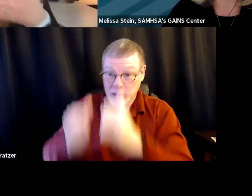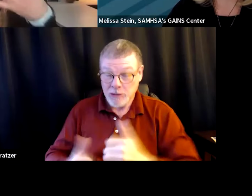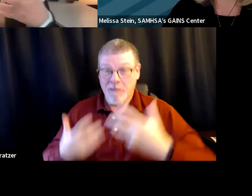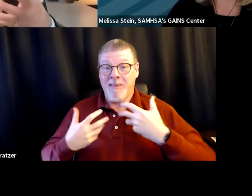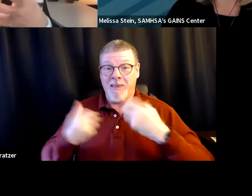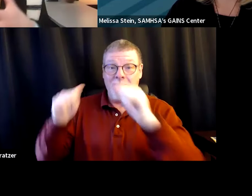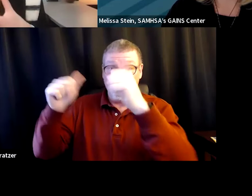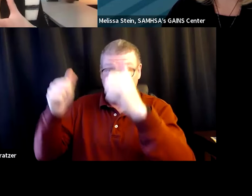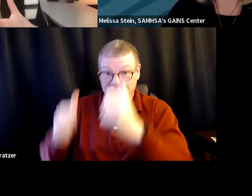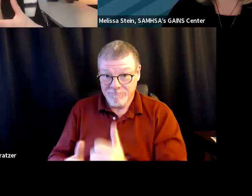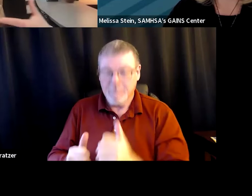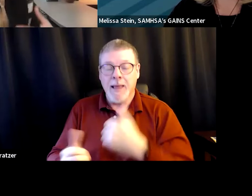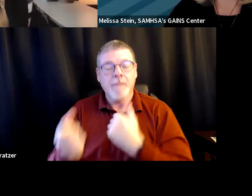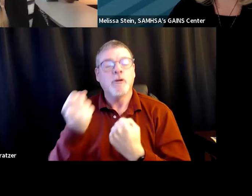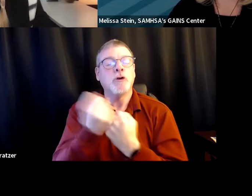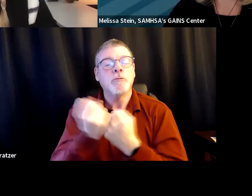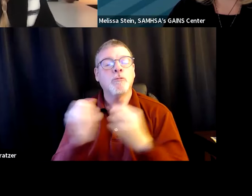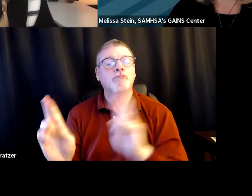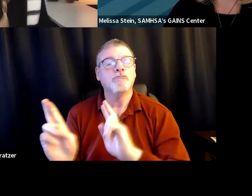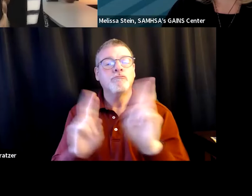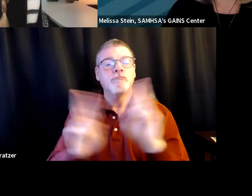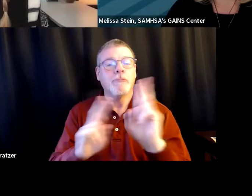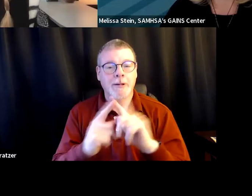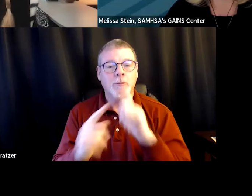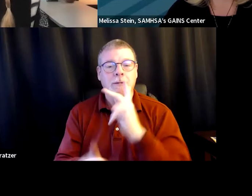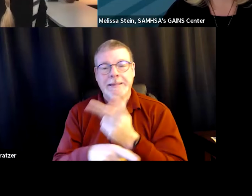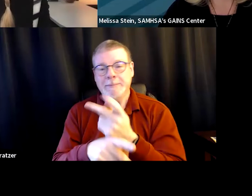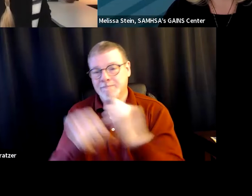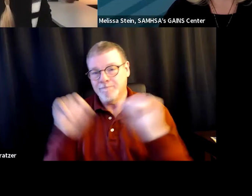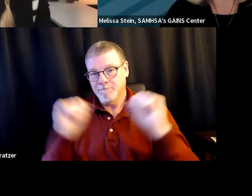that they have the supports necessary to be safe.